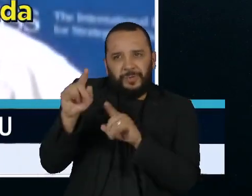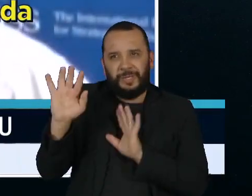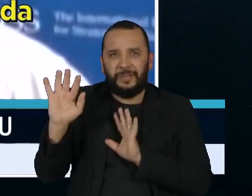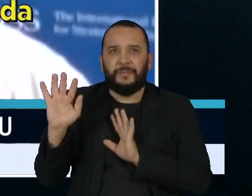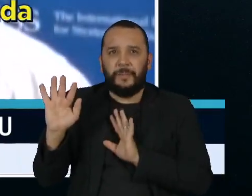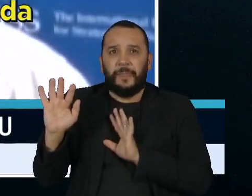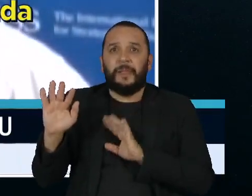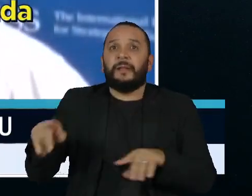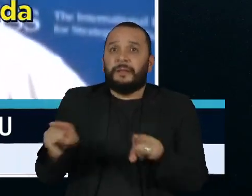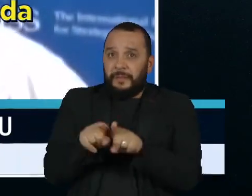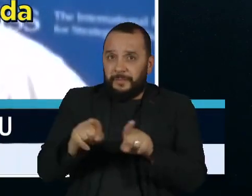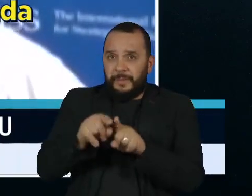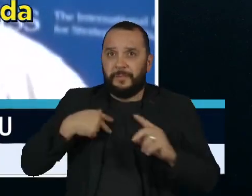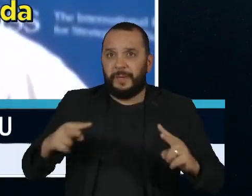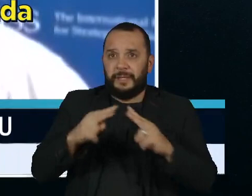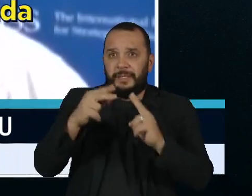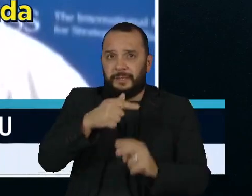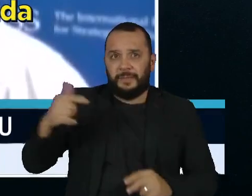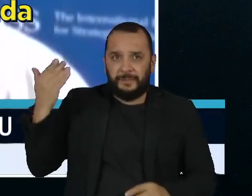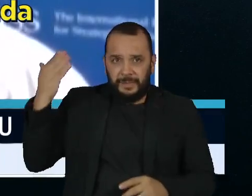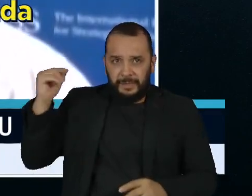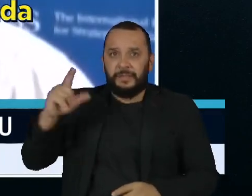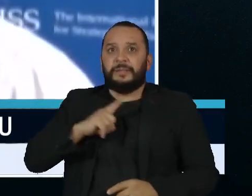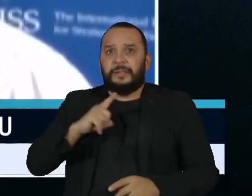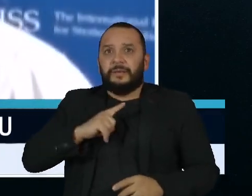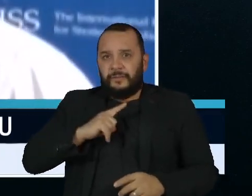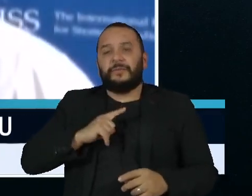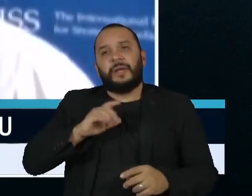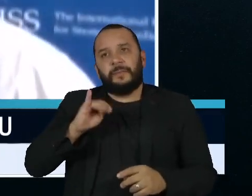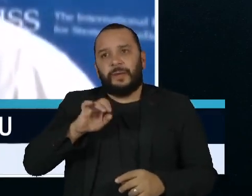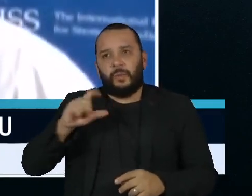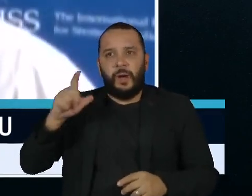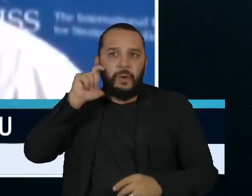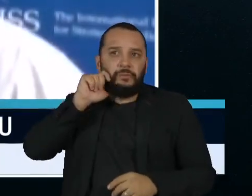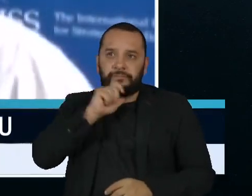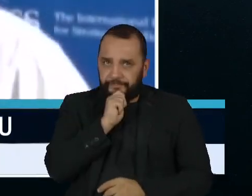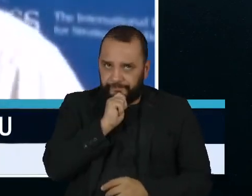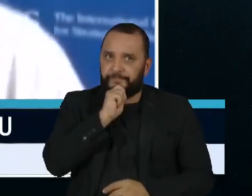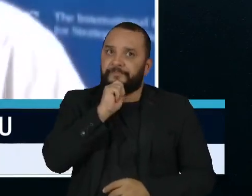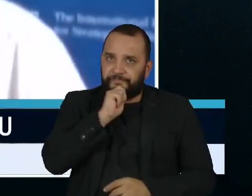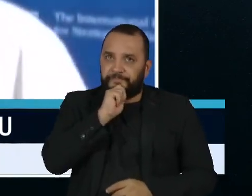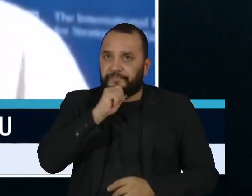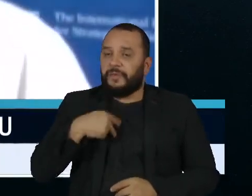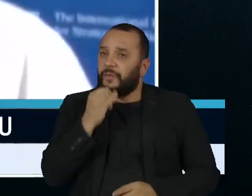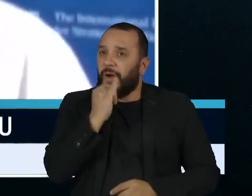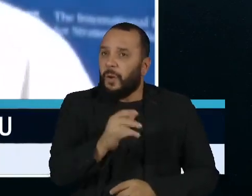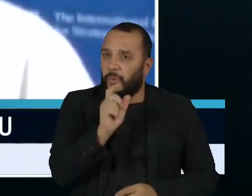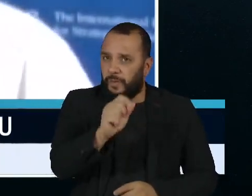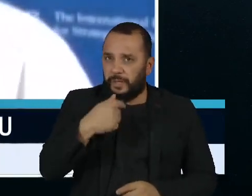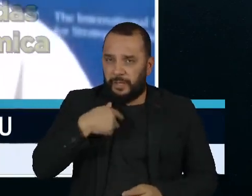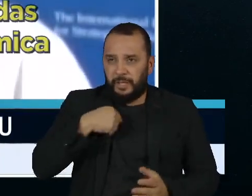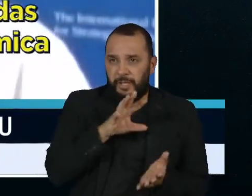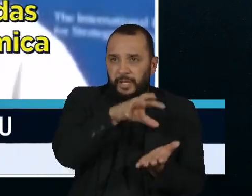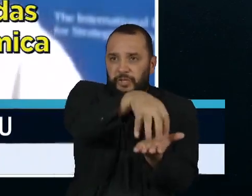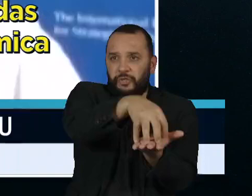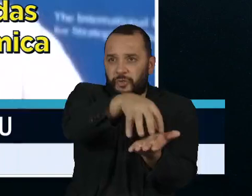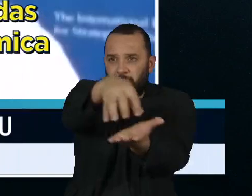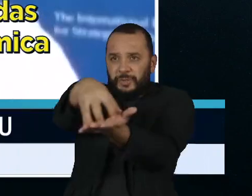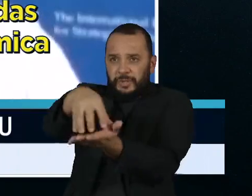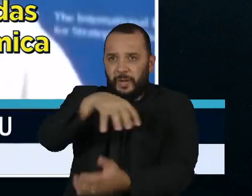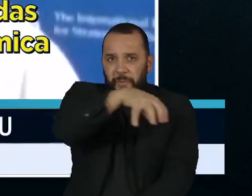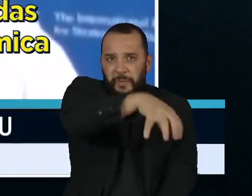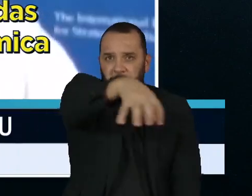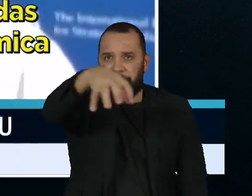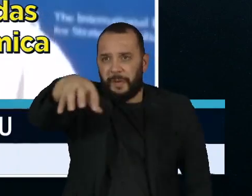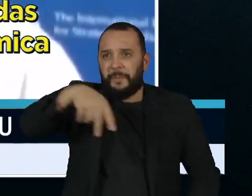Paris last week, even Emmanuel Macron saying himself that these institutions of